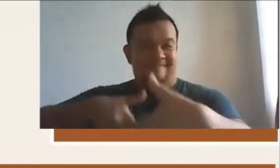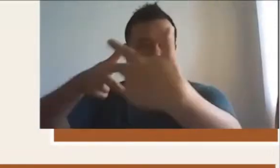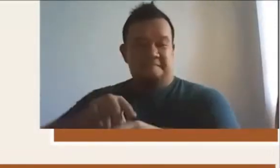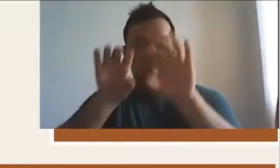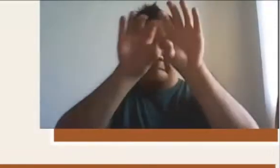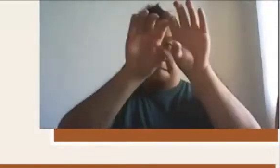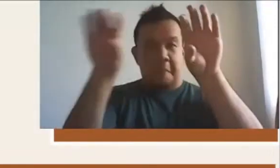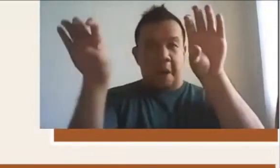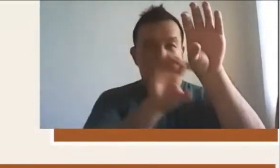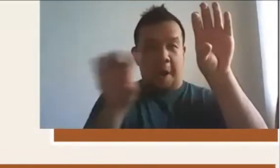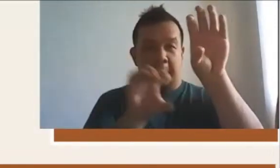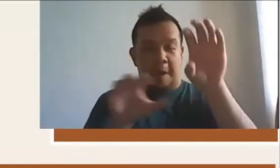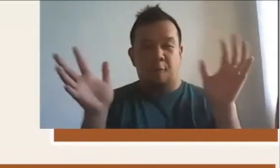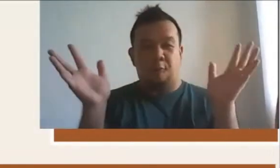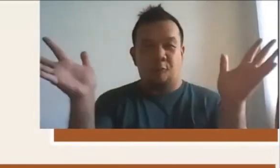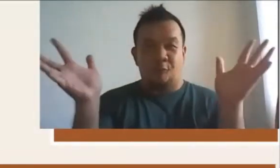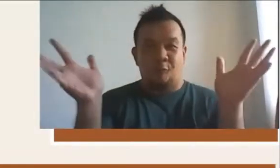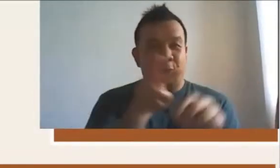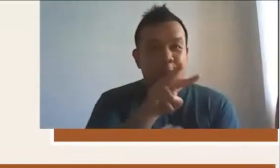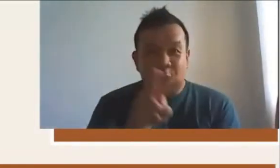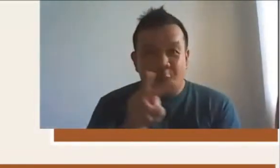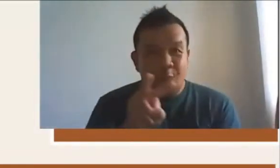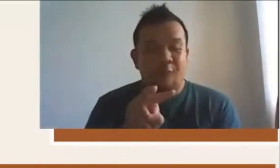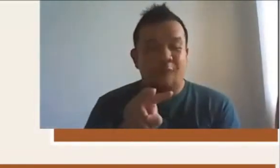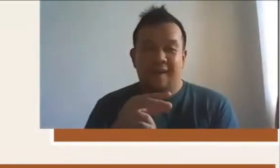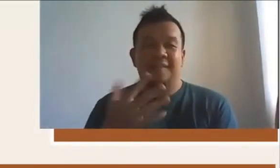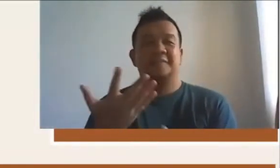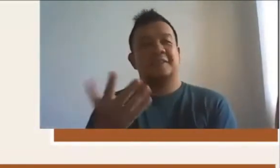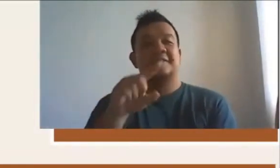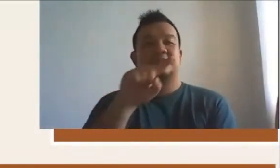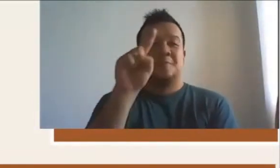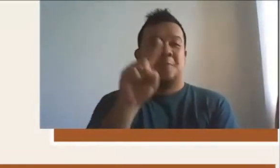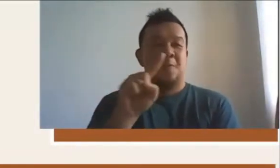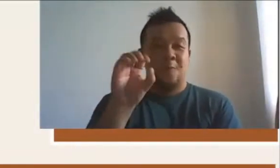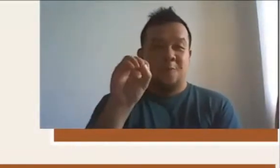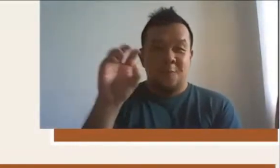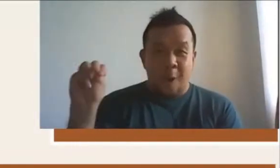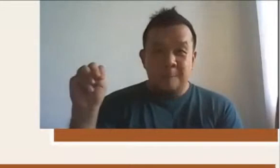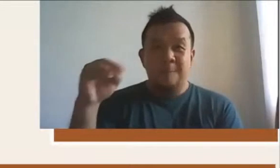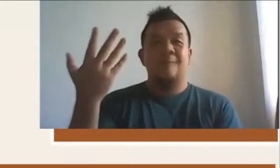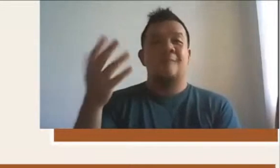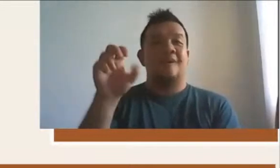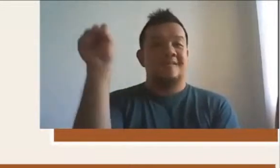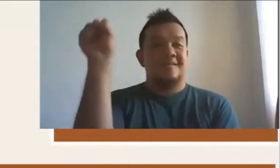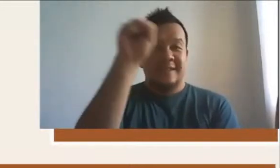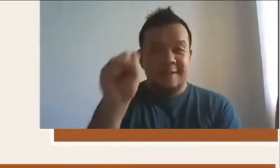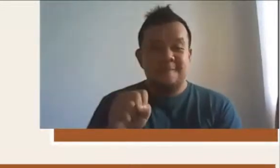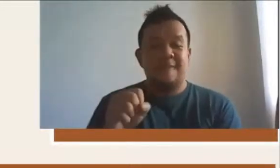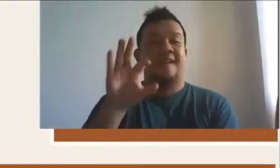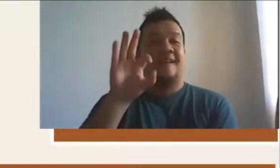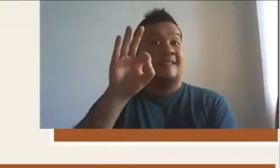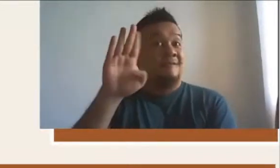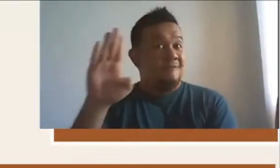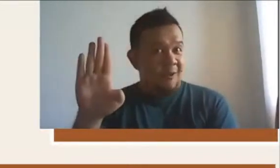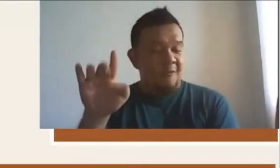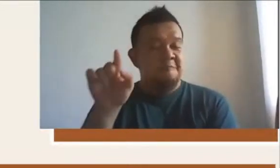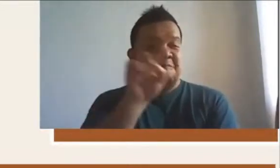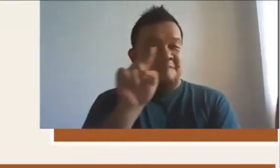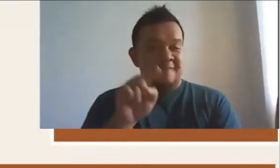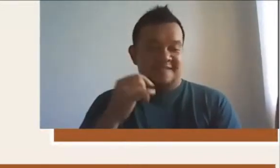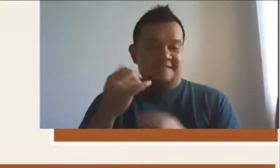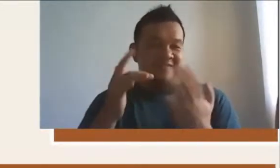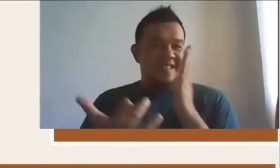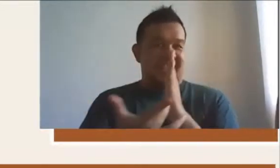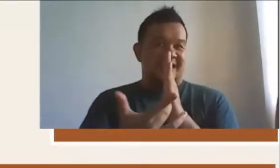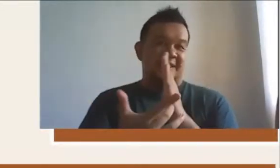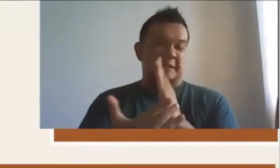for example, Zoom meeting, mga Skype, sa Facebook. So, we use technology before, face-to-face yung pag-meet. Ngayon,